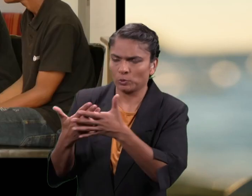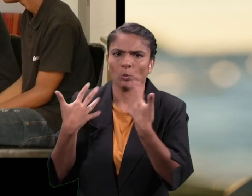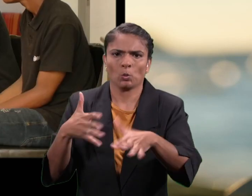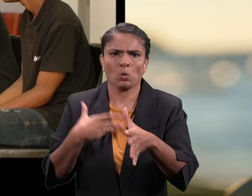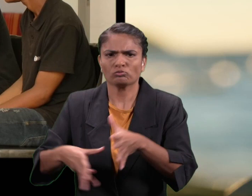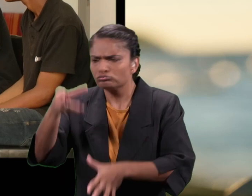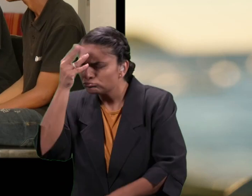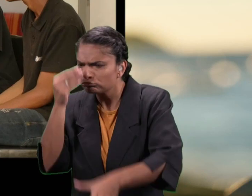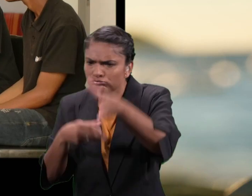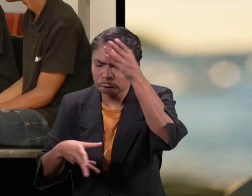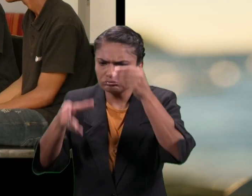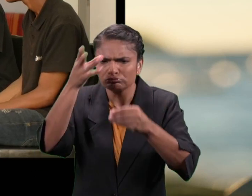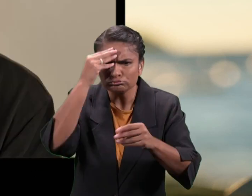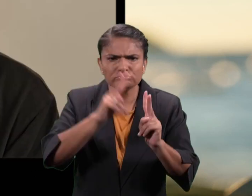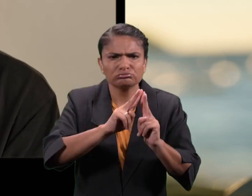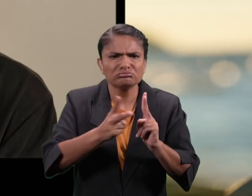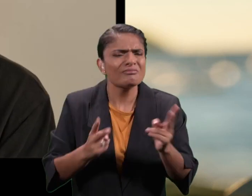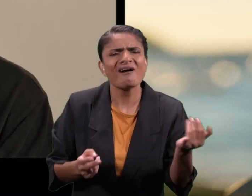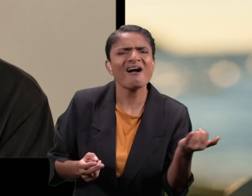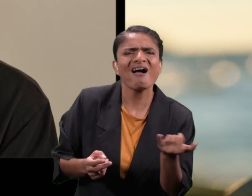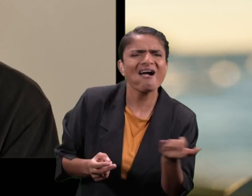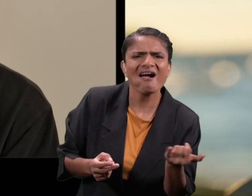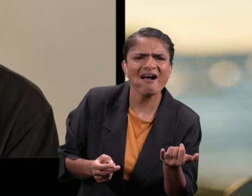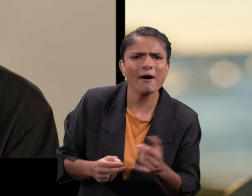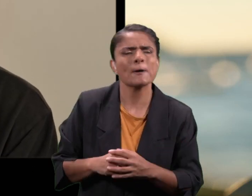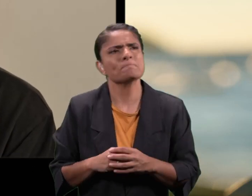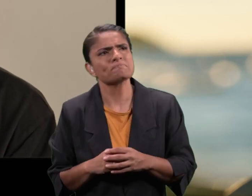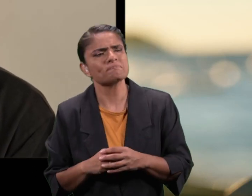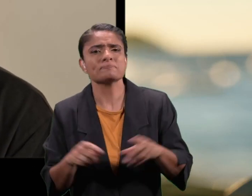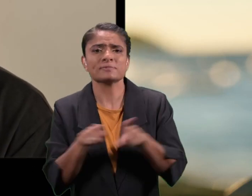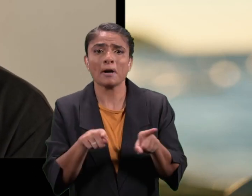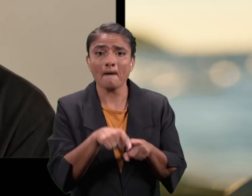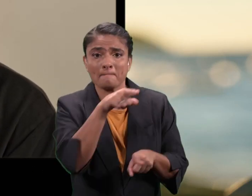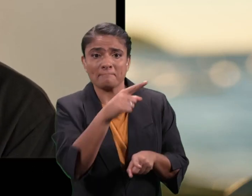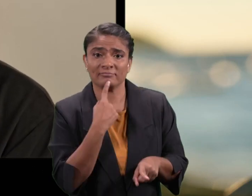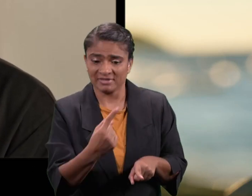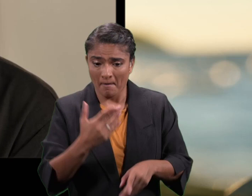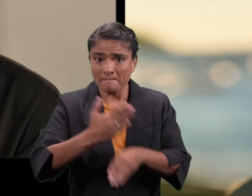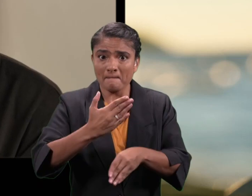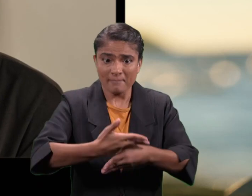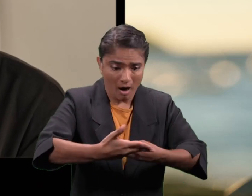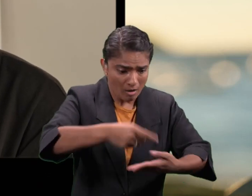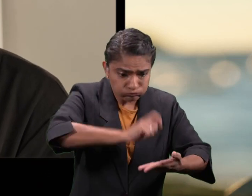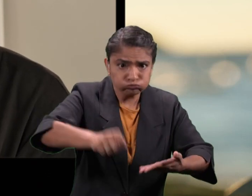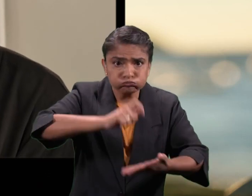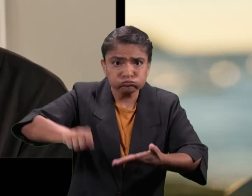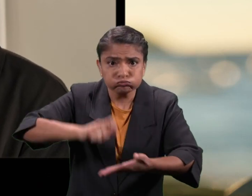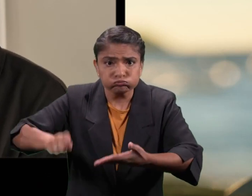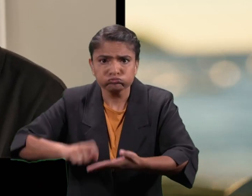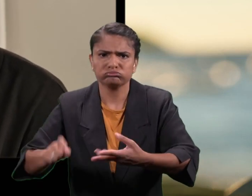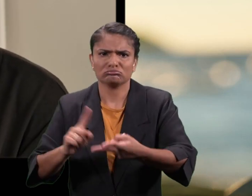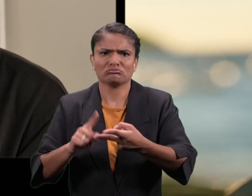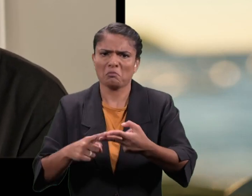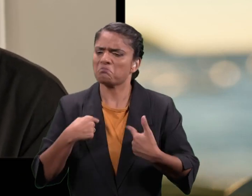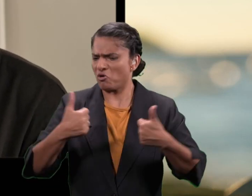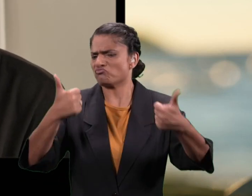different things. What was it like? Like you said, the paperwork was, I also didn't expect it, but I was